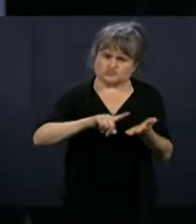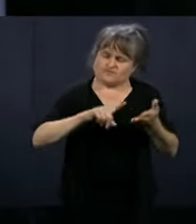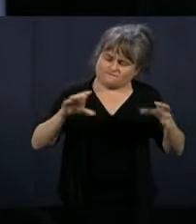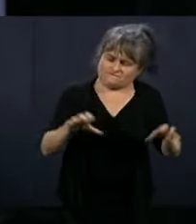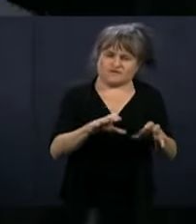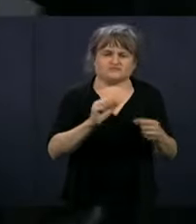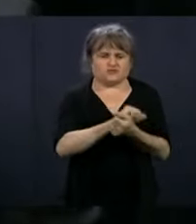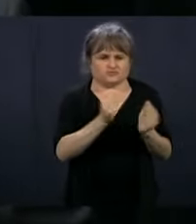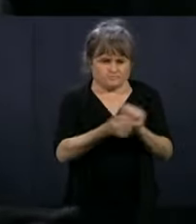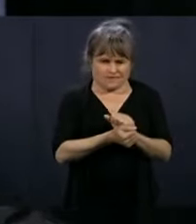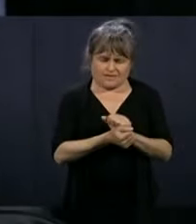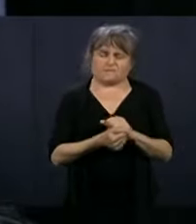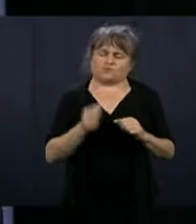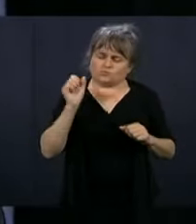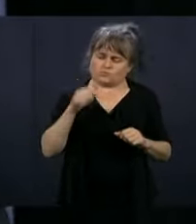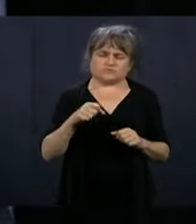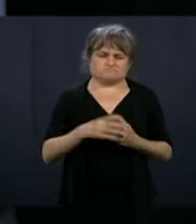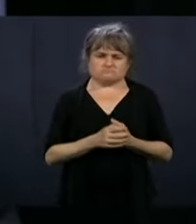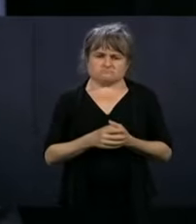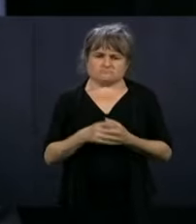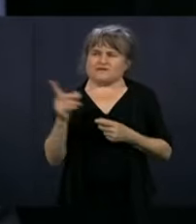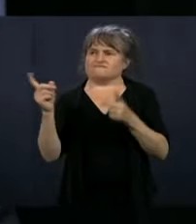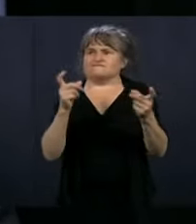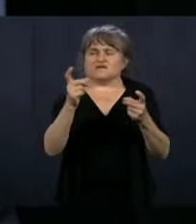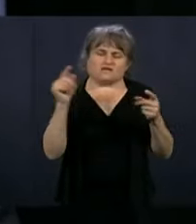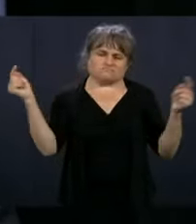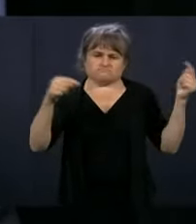So the group will, in fact, be a transversal group.